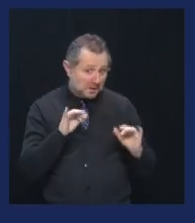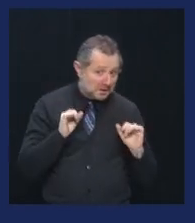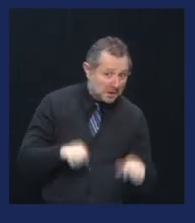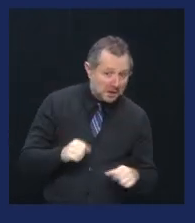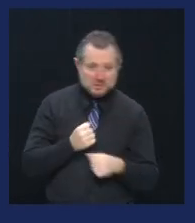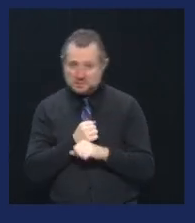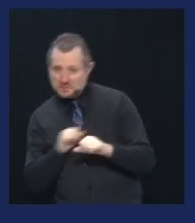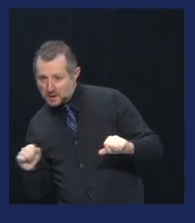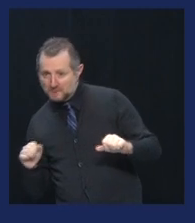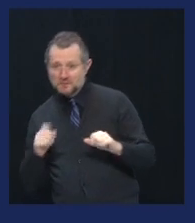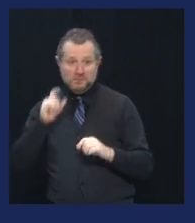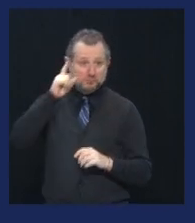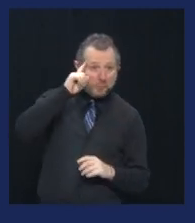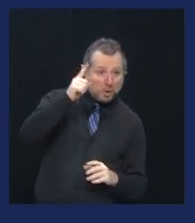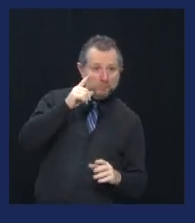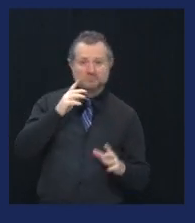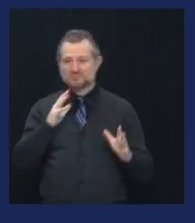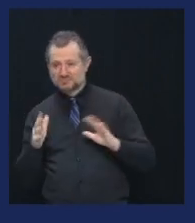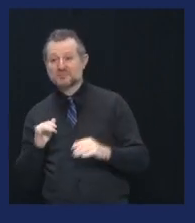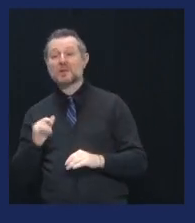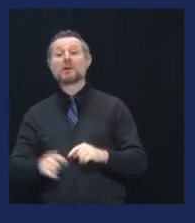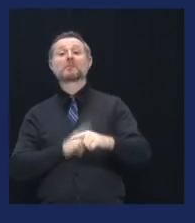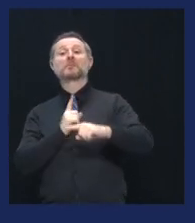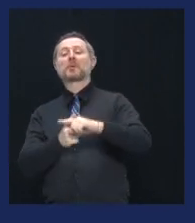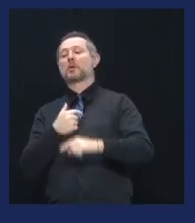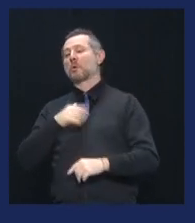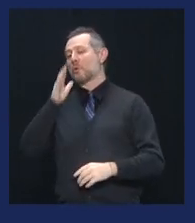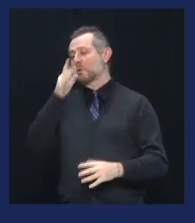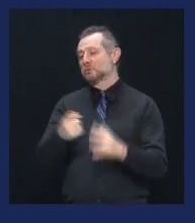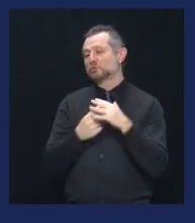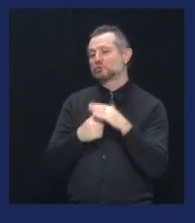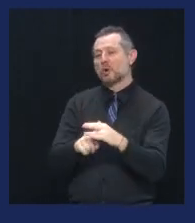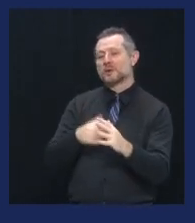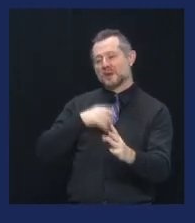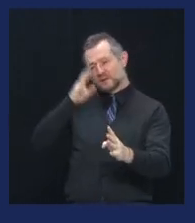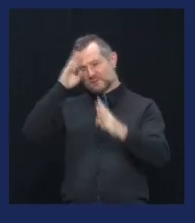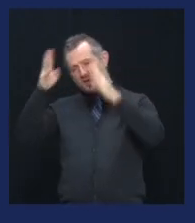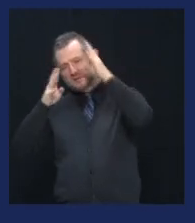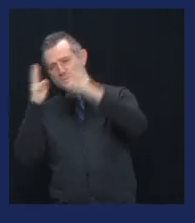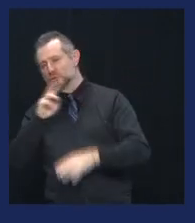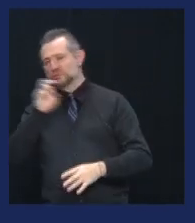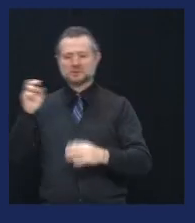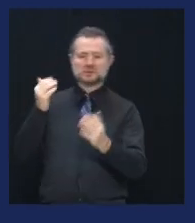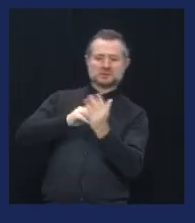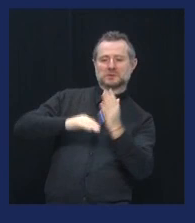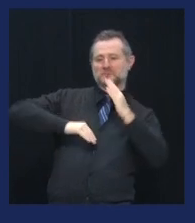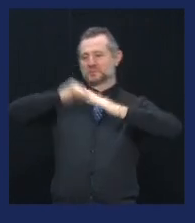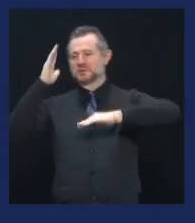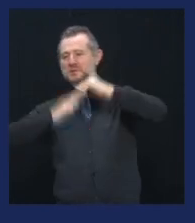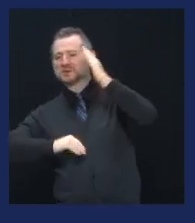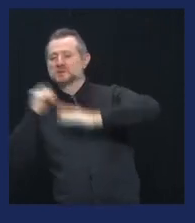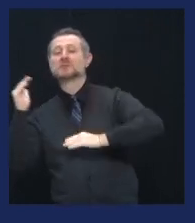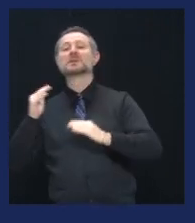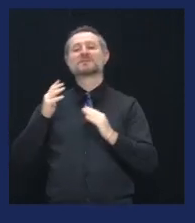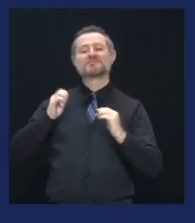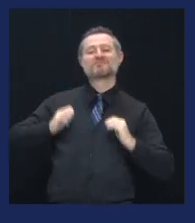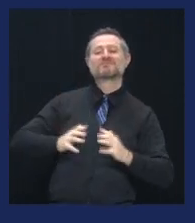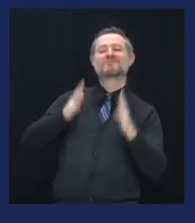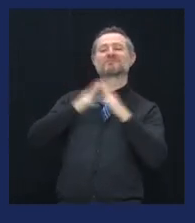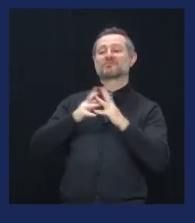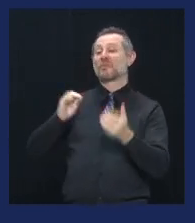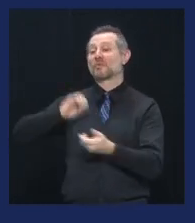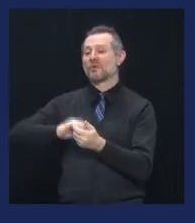Furthermore, we will launch the Creative Rebuild Initiative in partnership with Elizabeth Alexander, president of